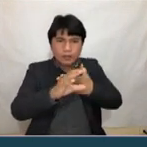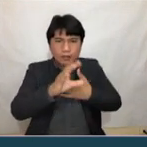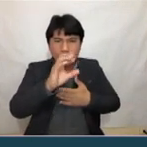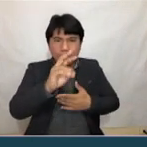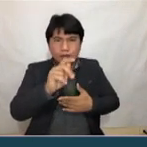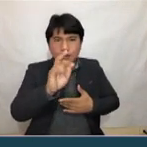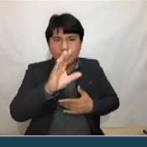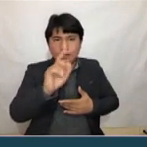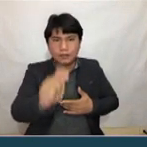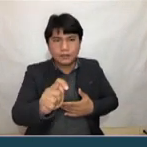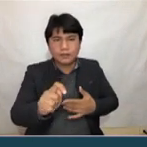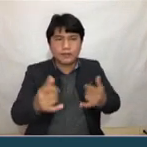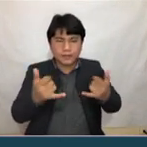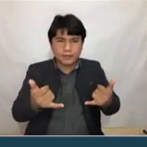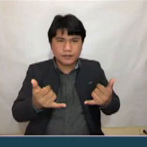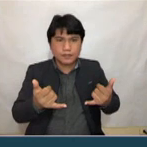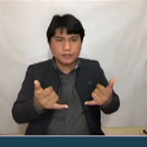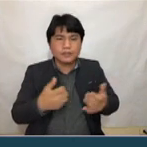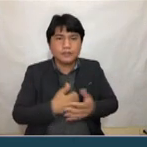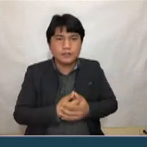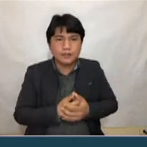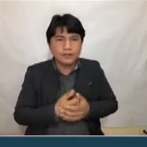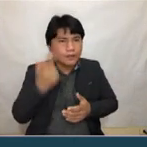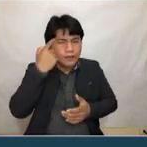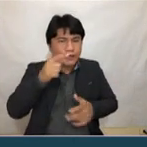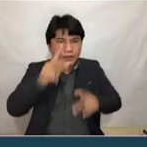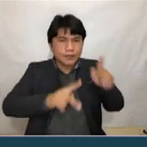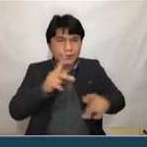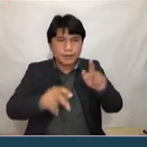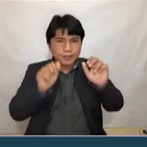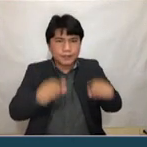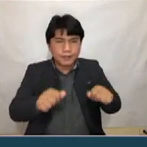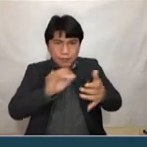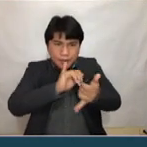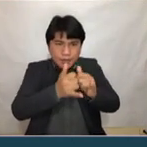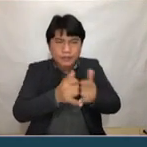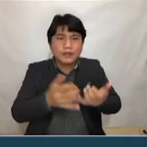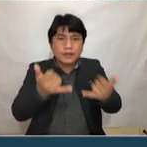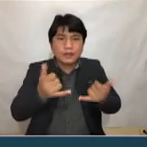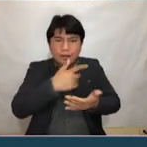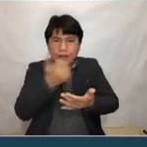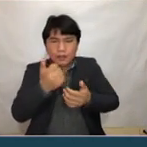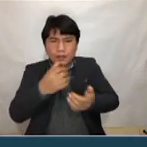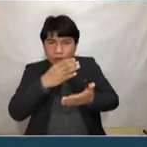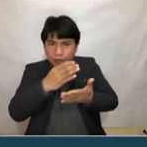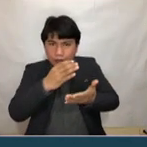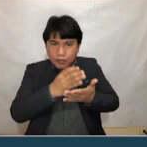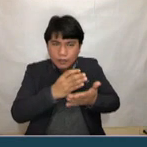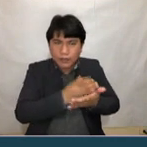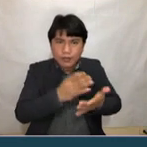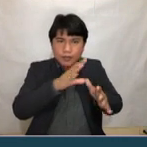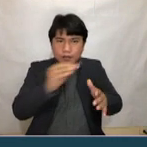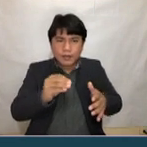place buffers, cushions, in order for our people to be able to adjust. The other part, of course, is the credit and